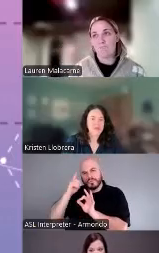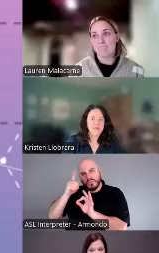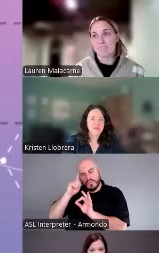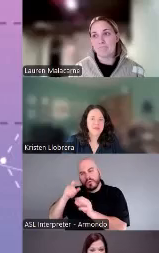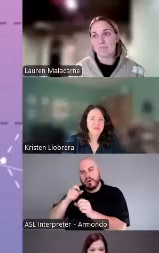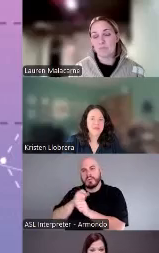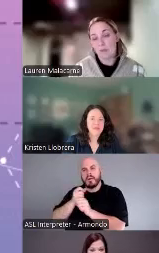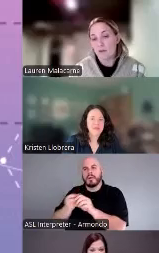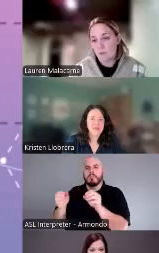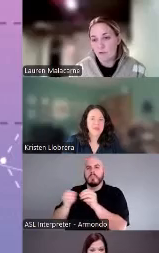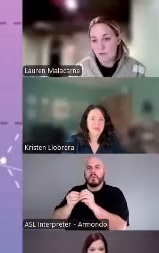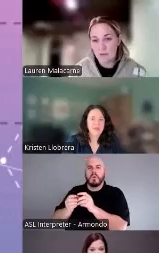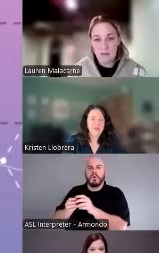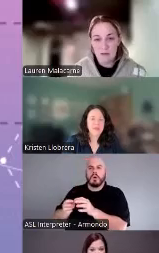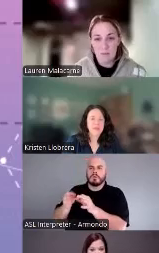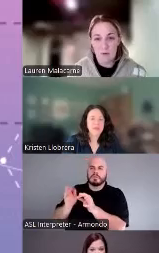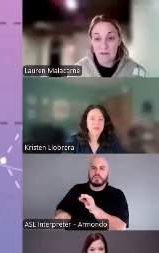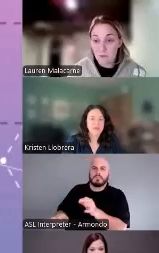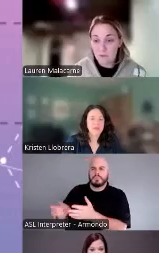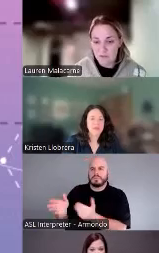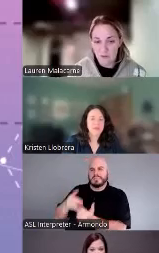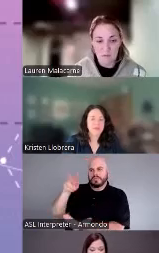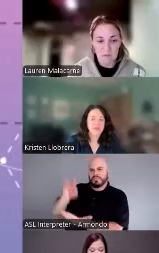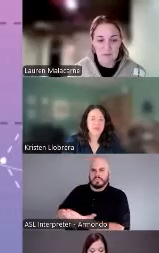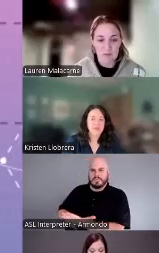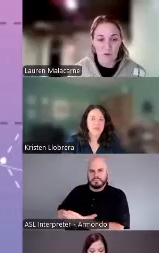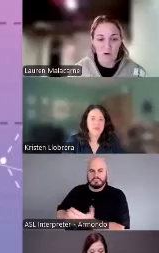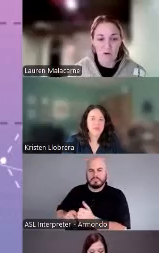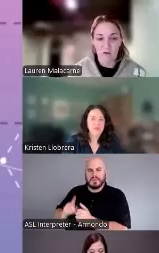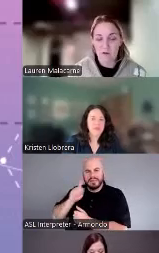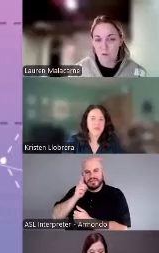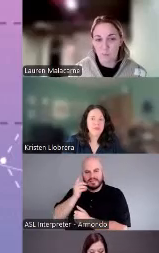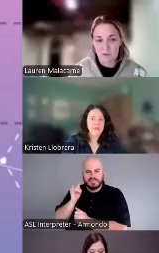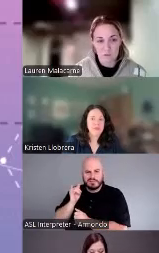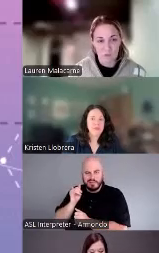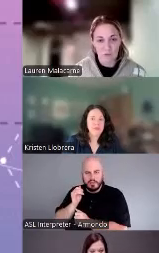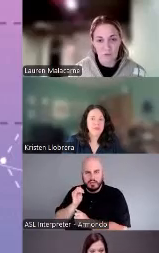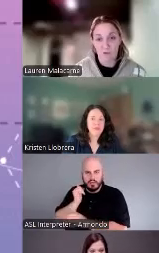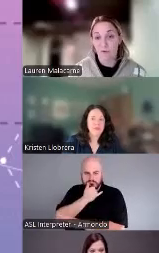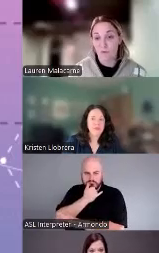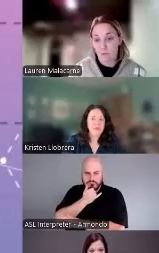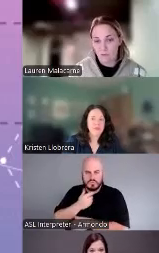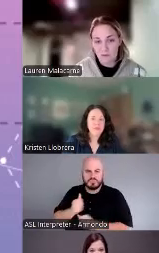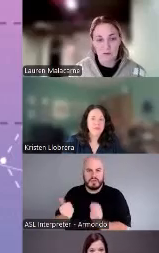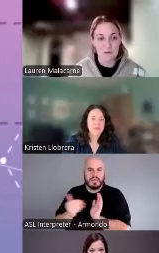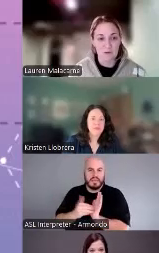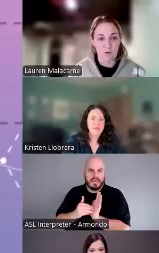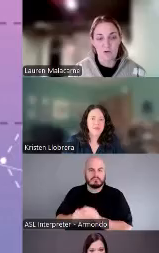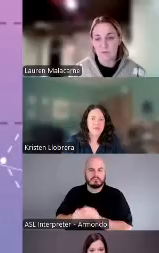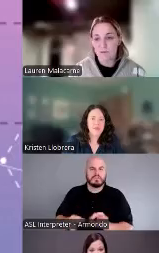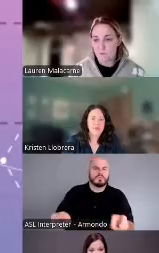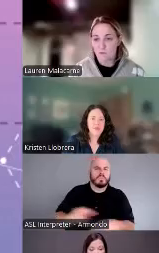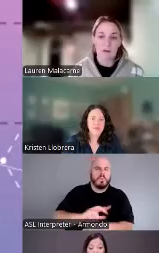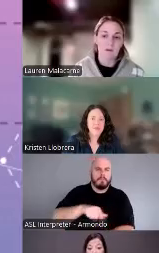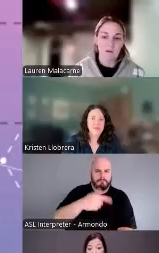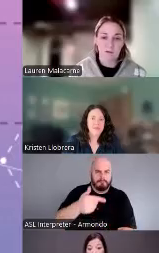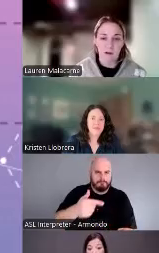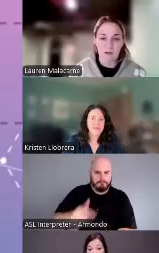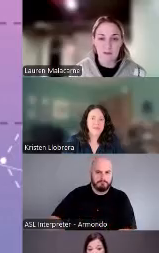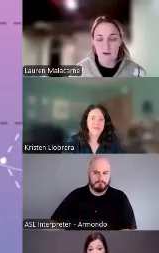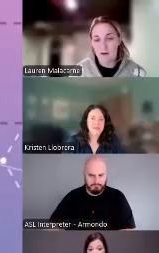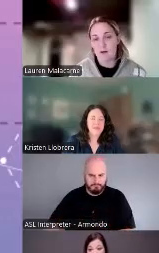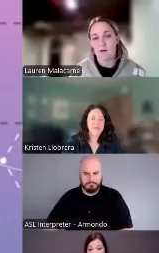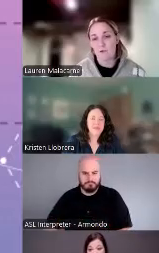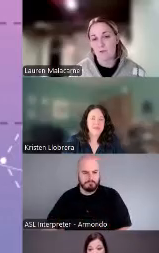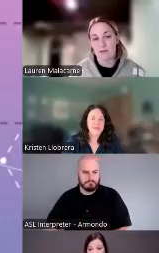plain language. But I think we still had missed the mark a little bit. So we went through another round. And so on the left is where we ended on the